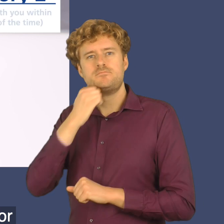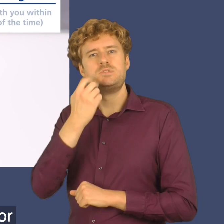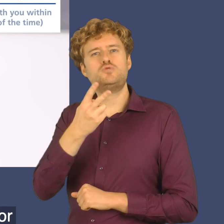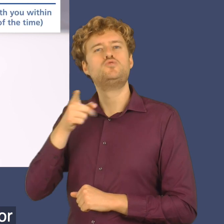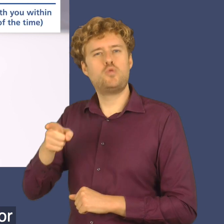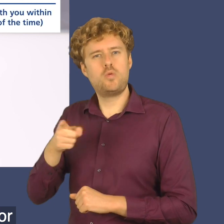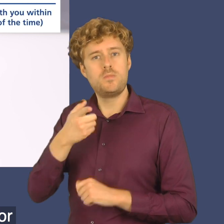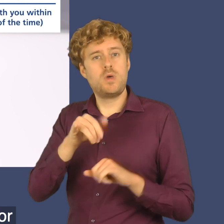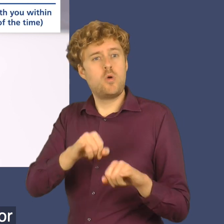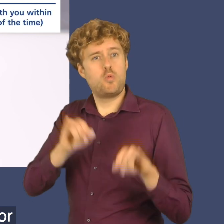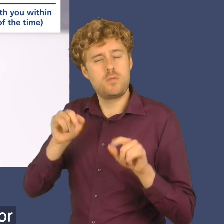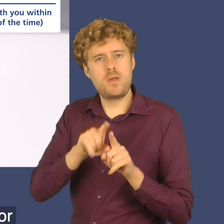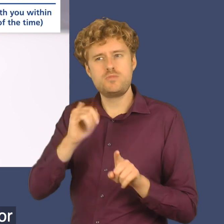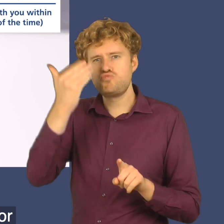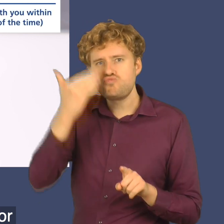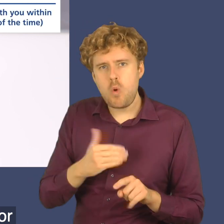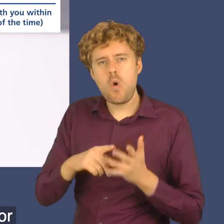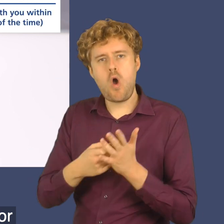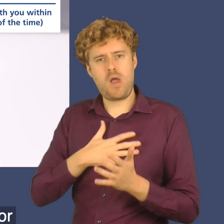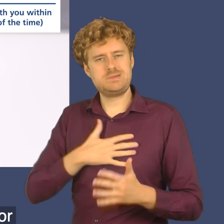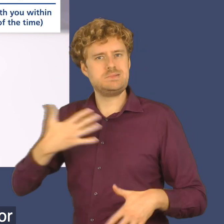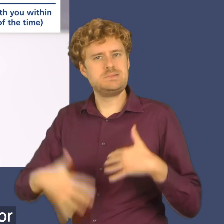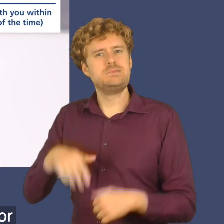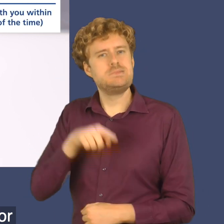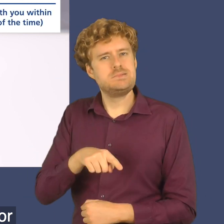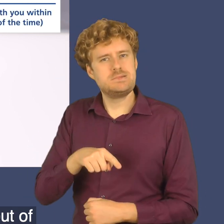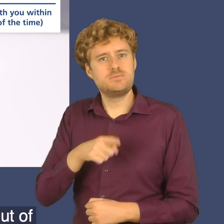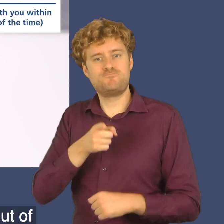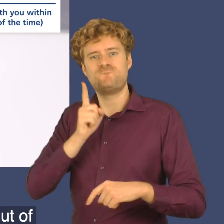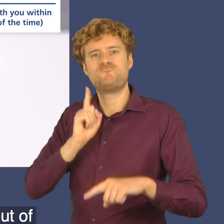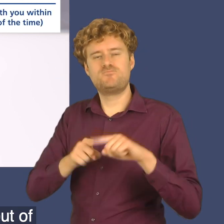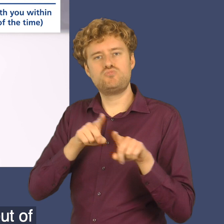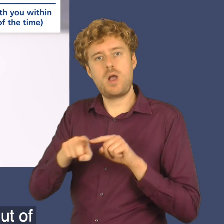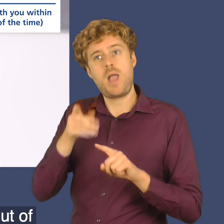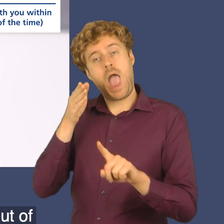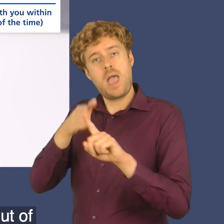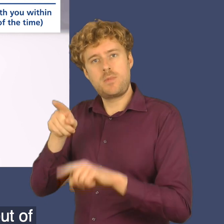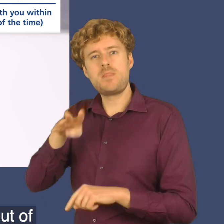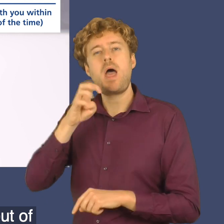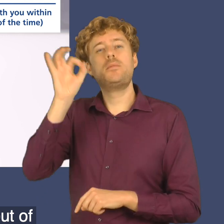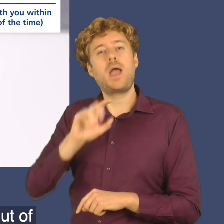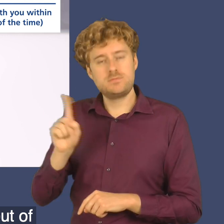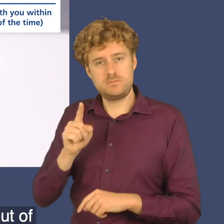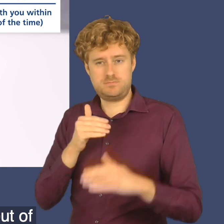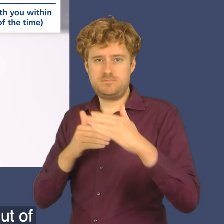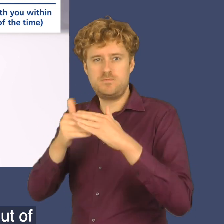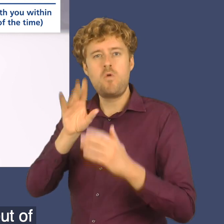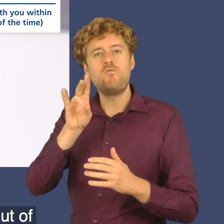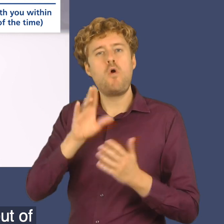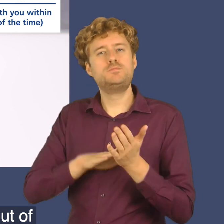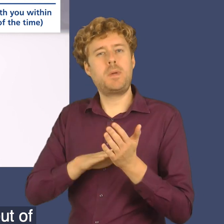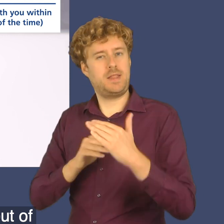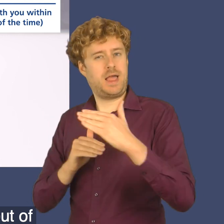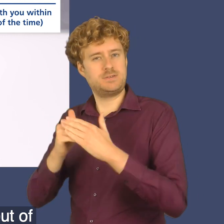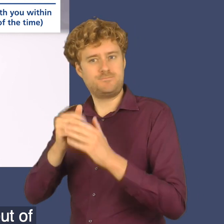that's for serious conditions such as stroke or chest pains. And in those instances, we aim to be with you in 9 out of 10